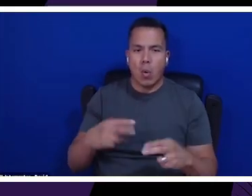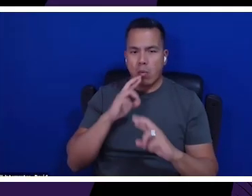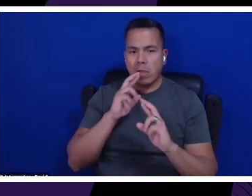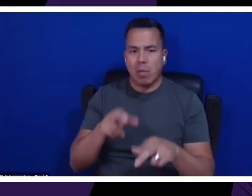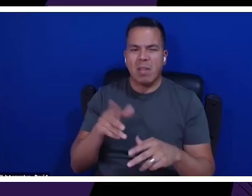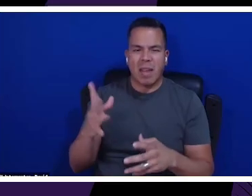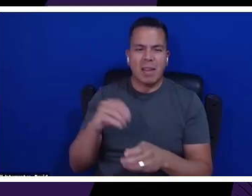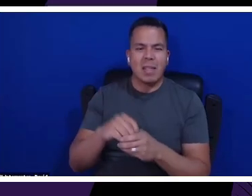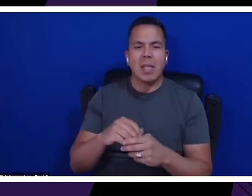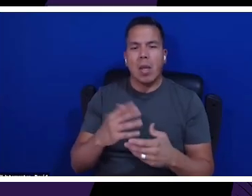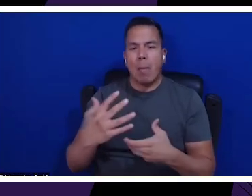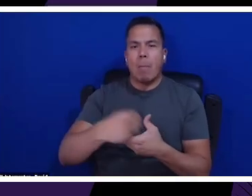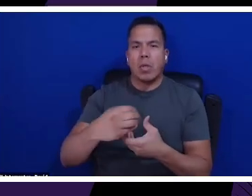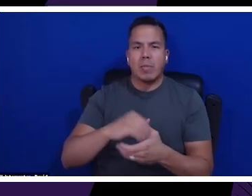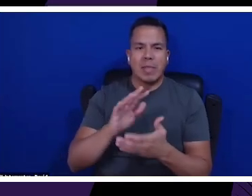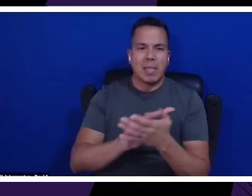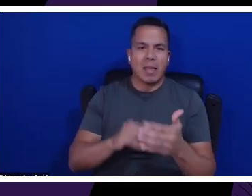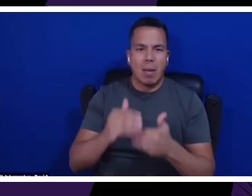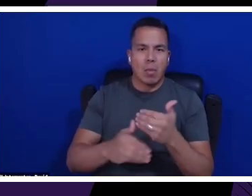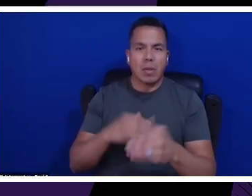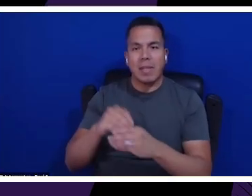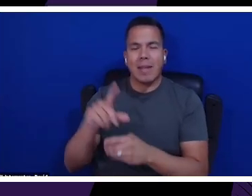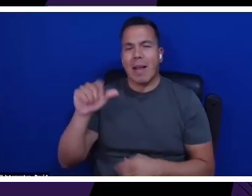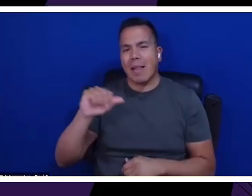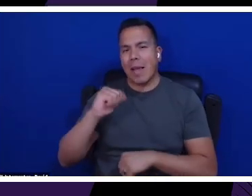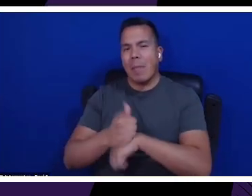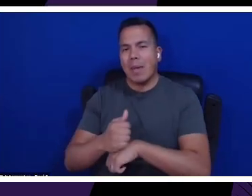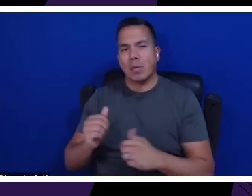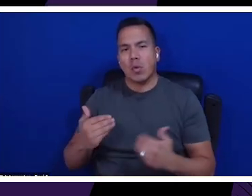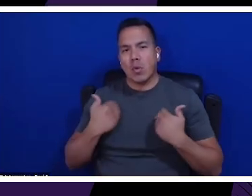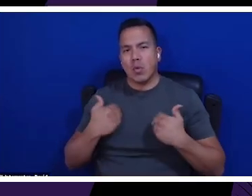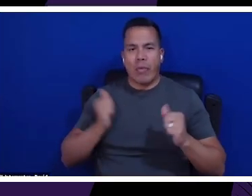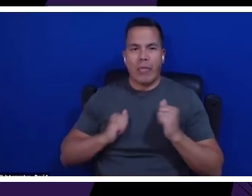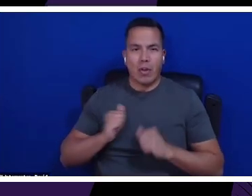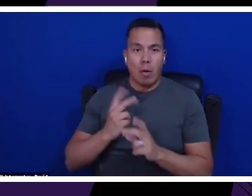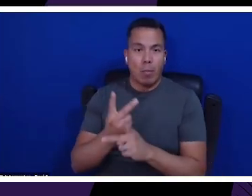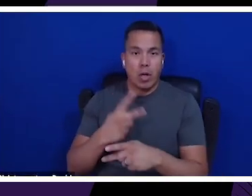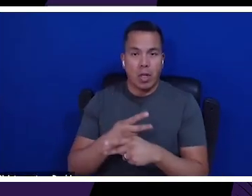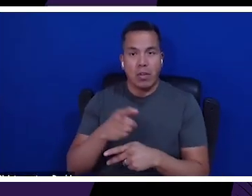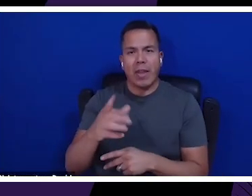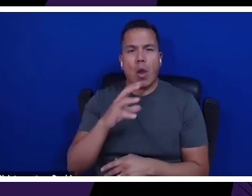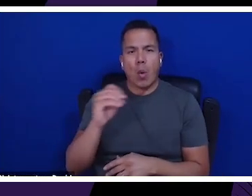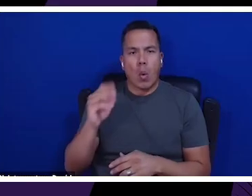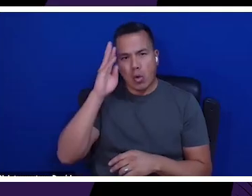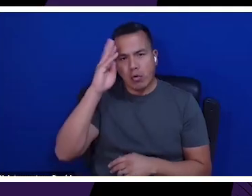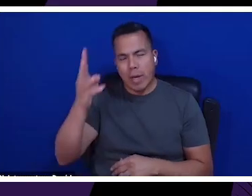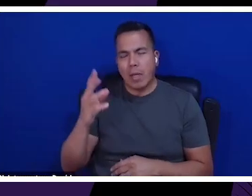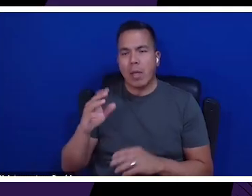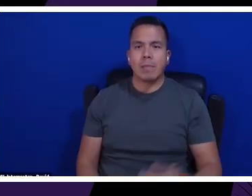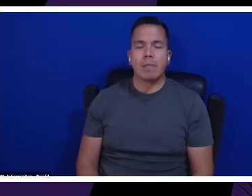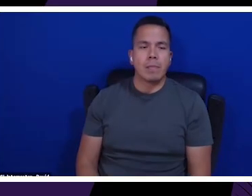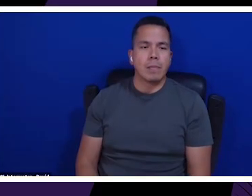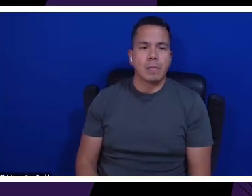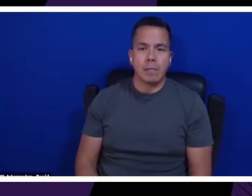process with an Los Angeles-based youth theater production to co-create projection mapping effects using